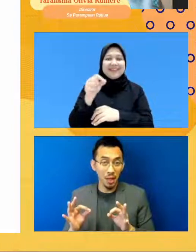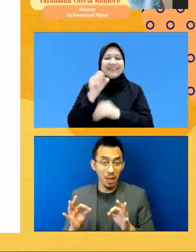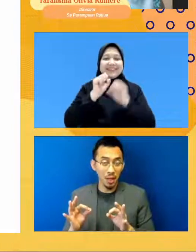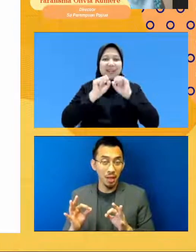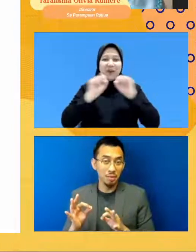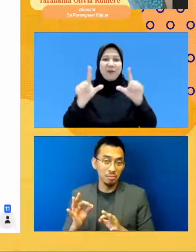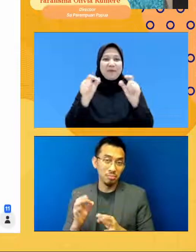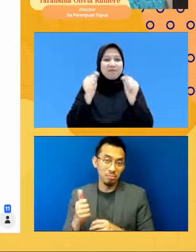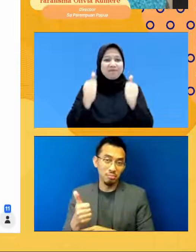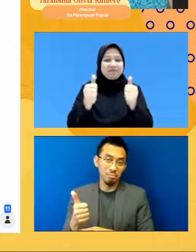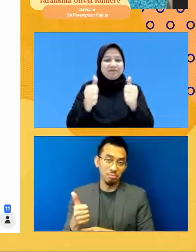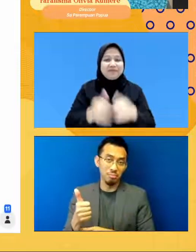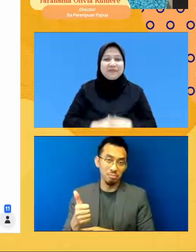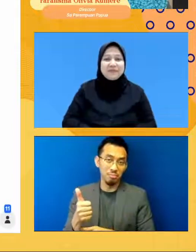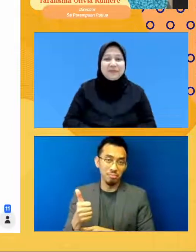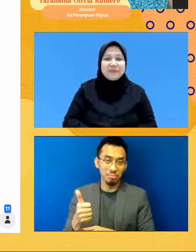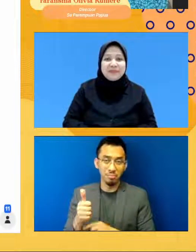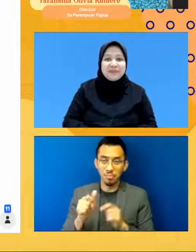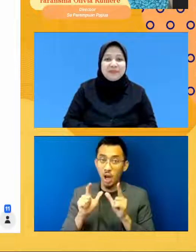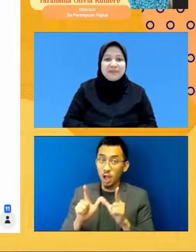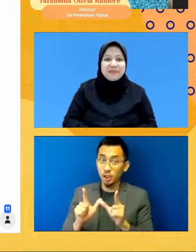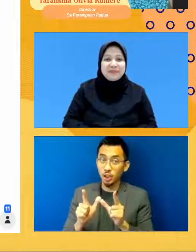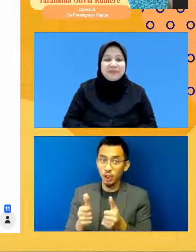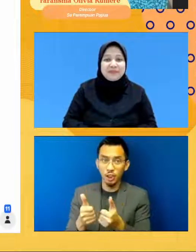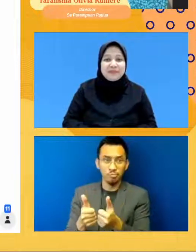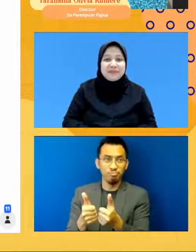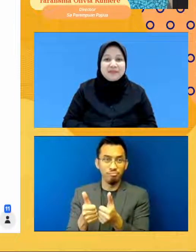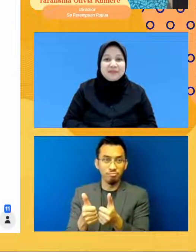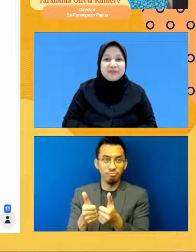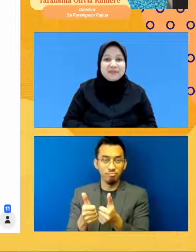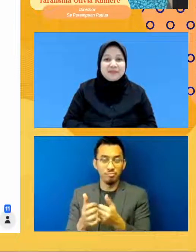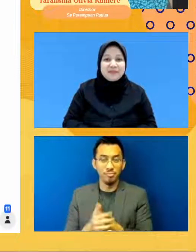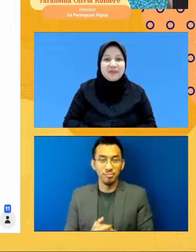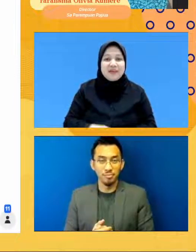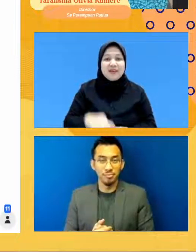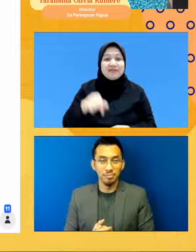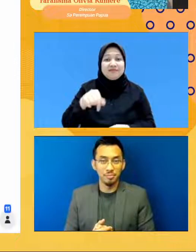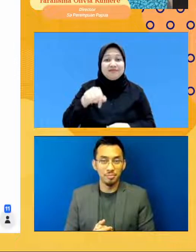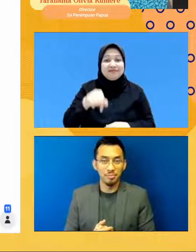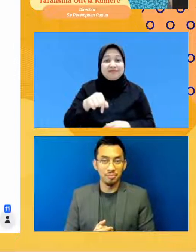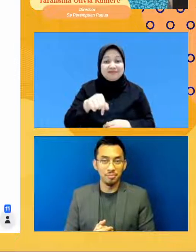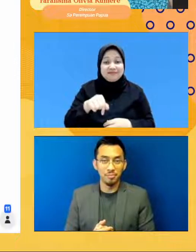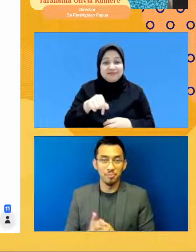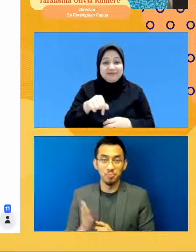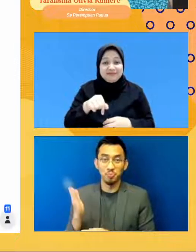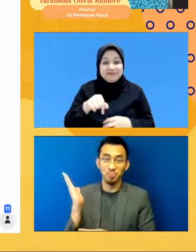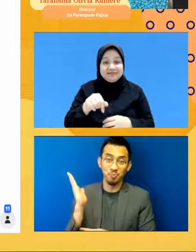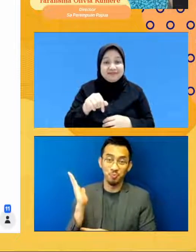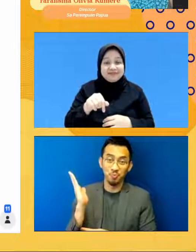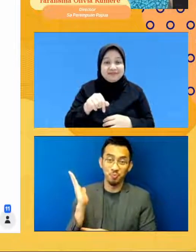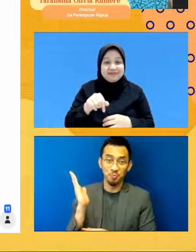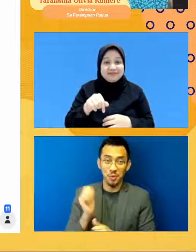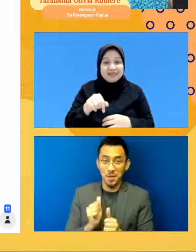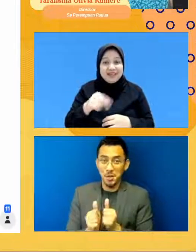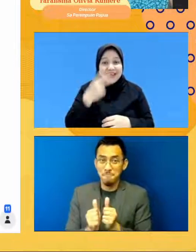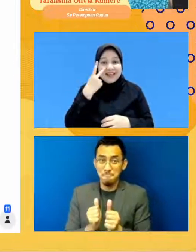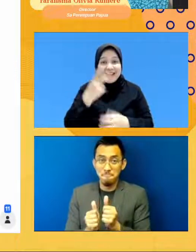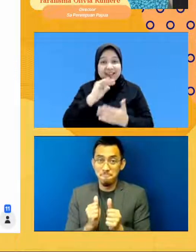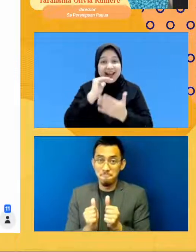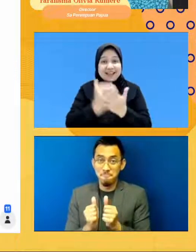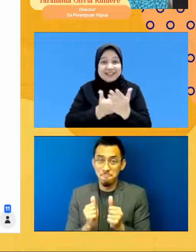Jump to question number 2. Oh, we have to see who is the winner.